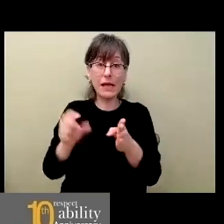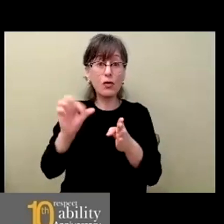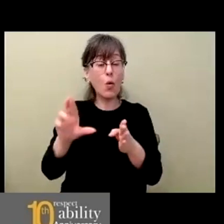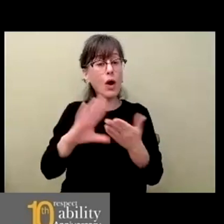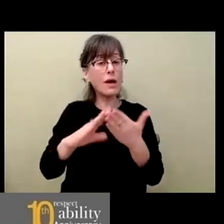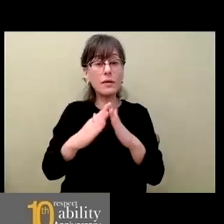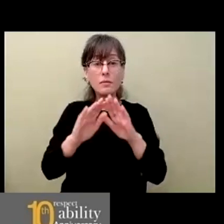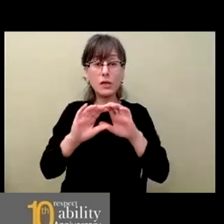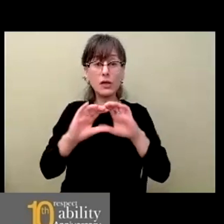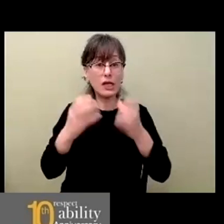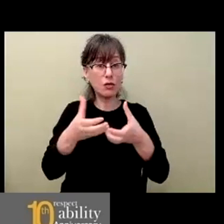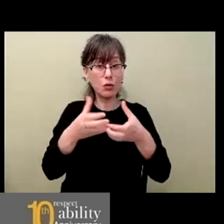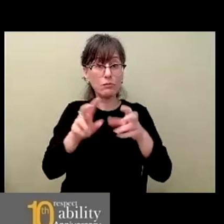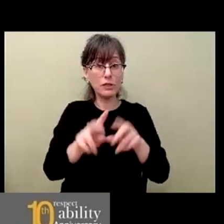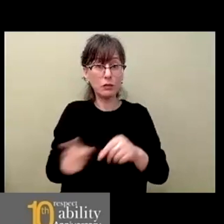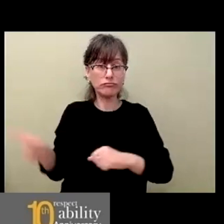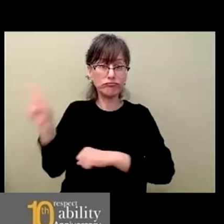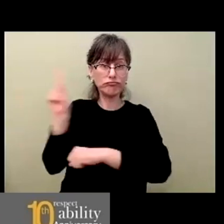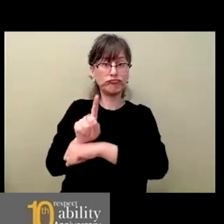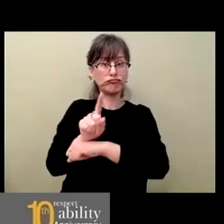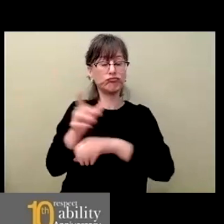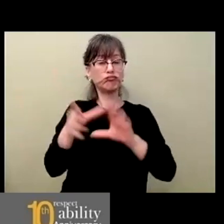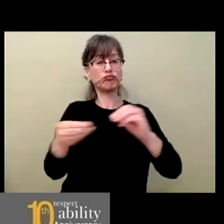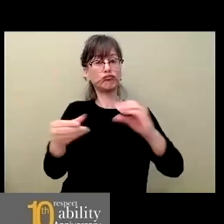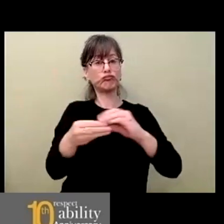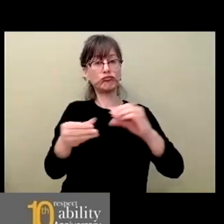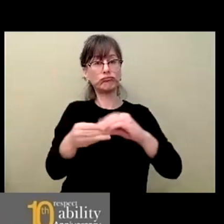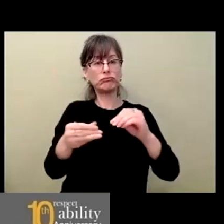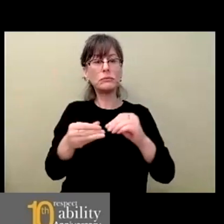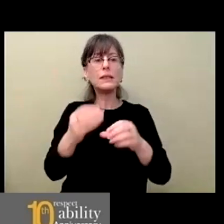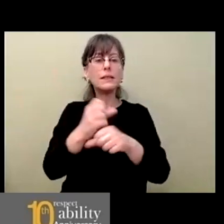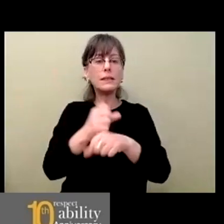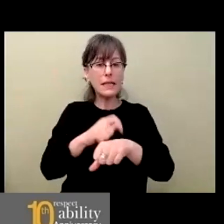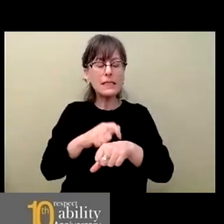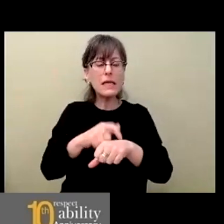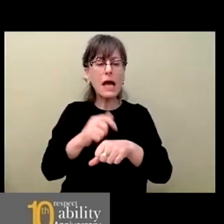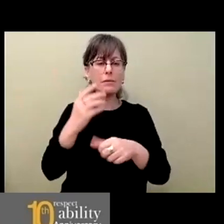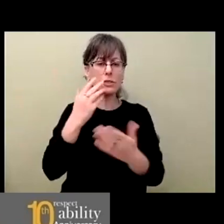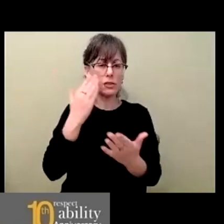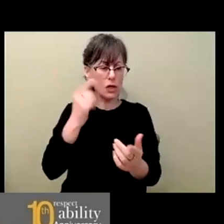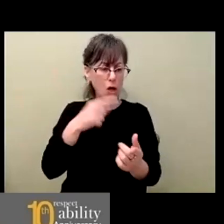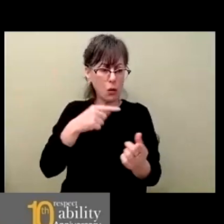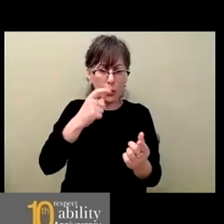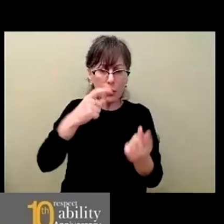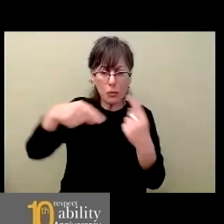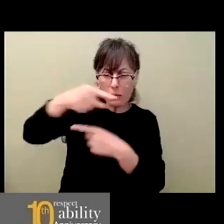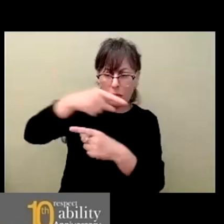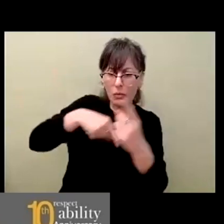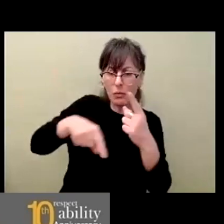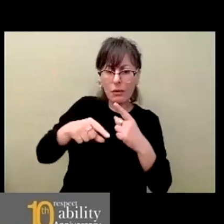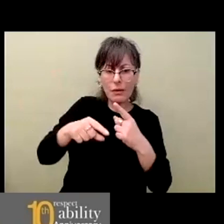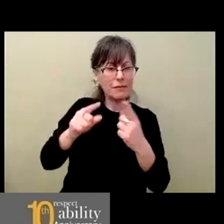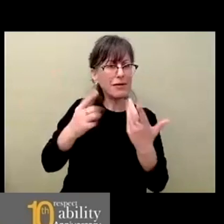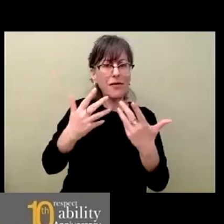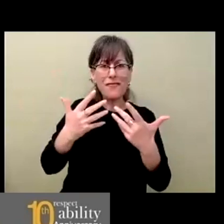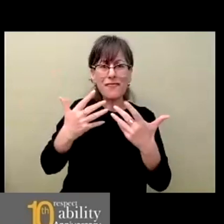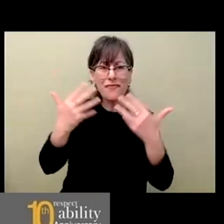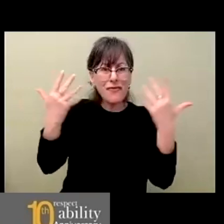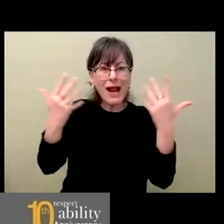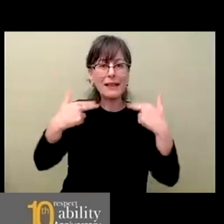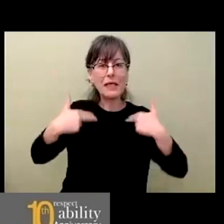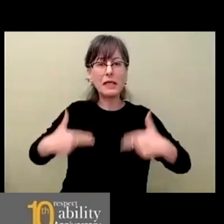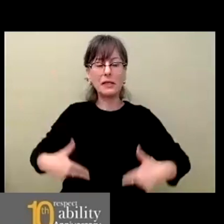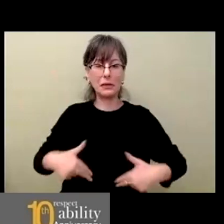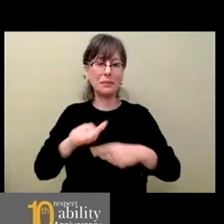group. And then make sure that you take the time to get to know the people around you, and you practice just being a friendly human out in your daily